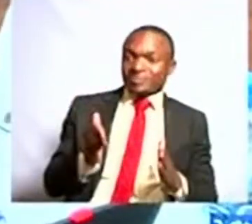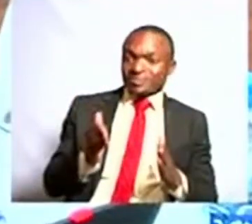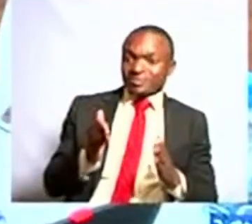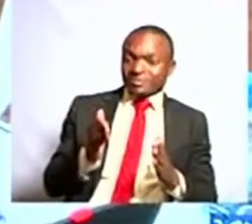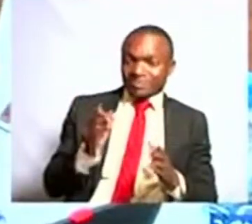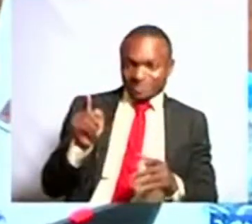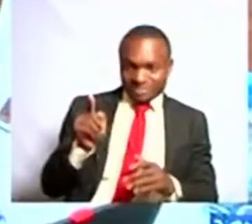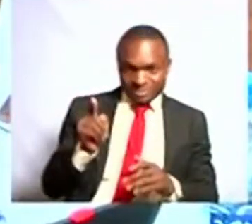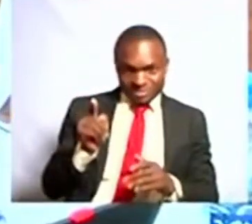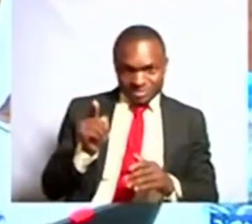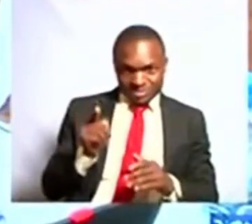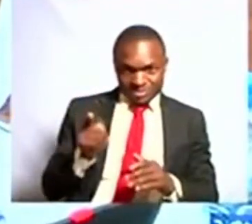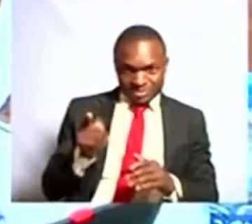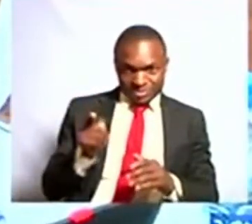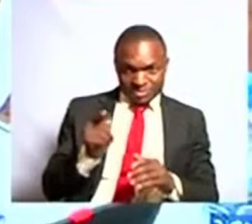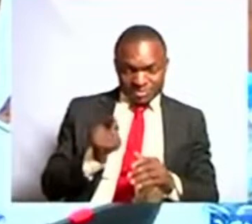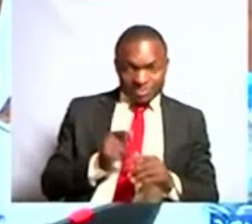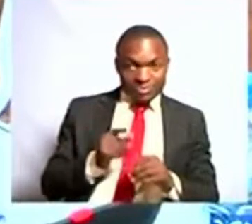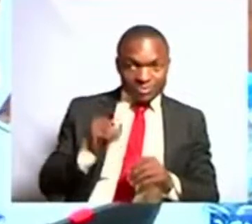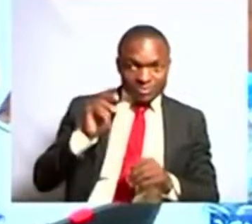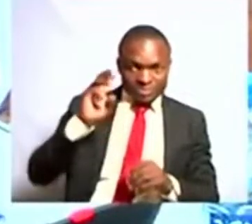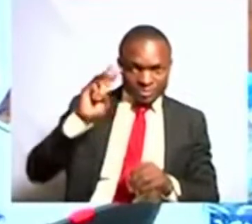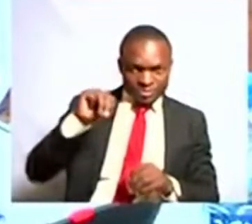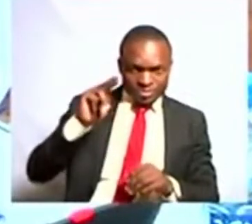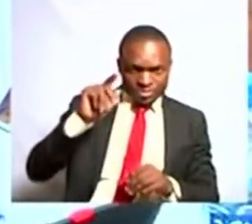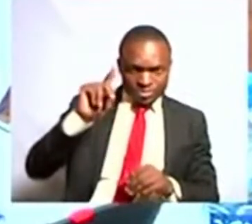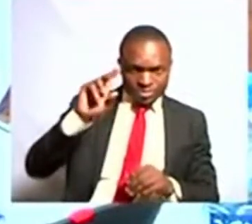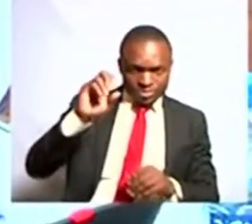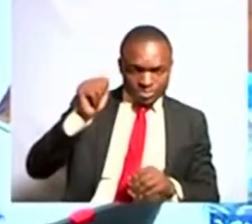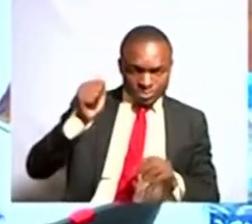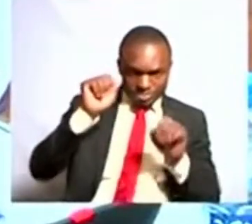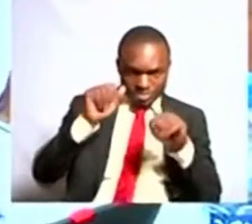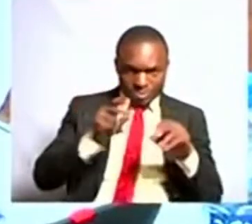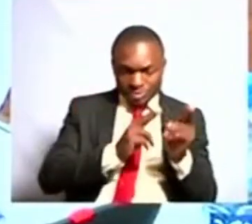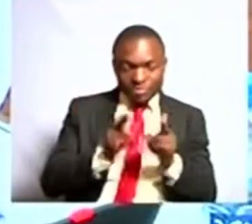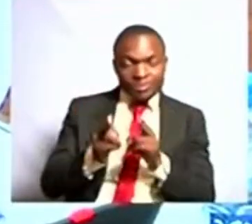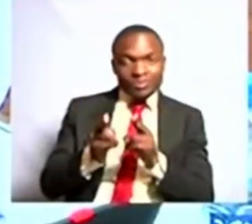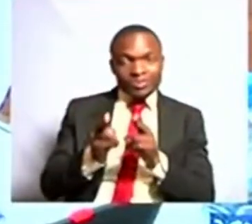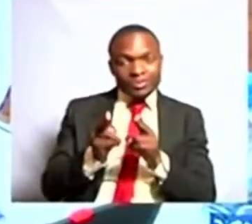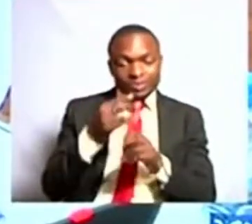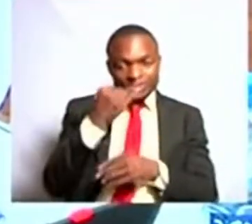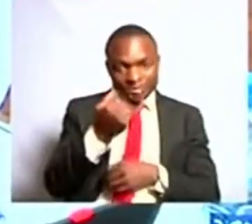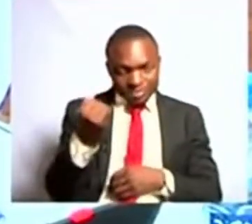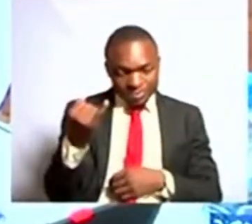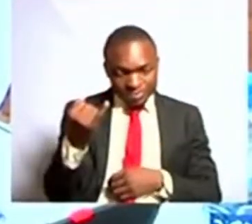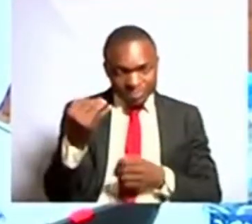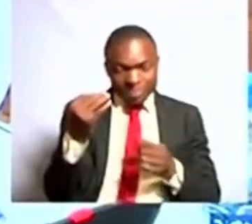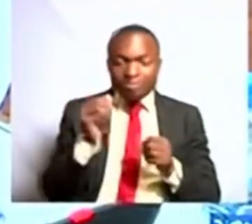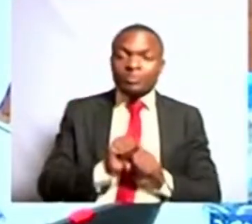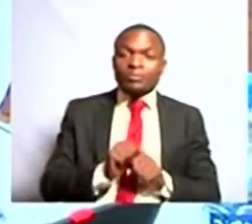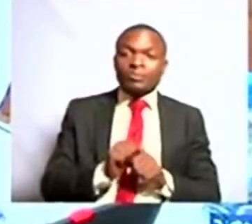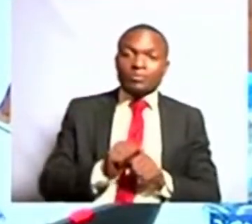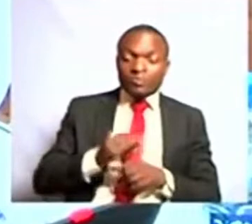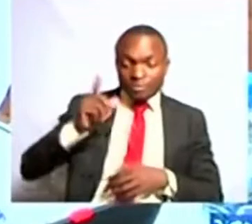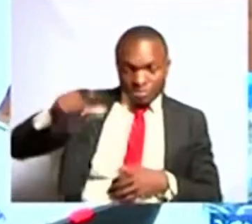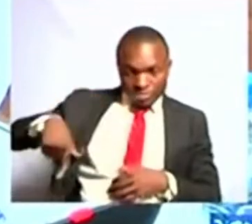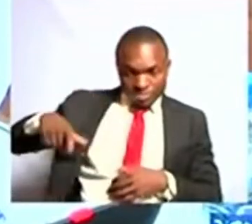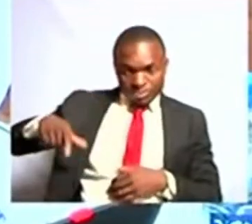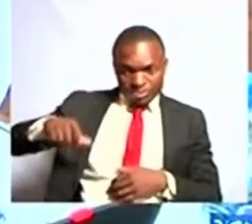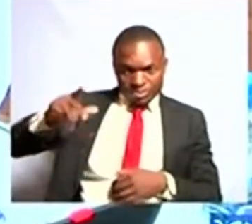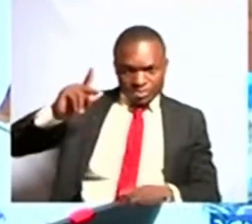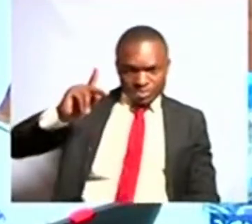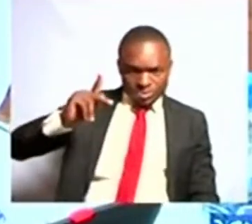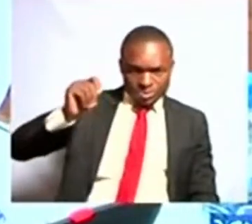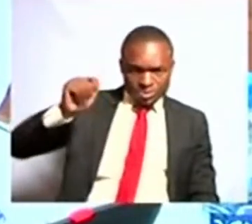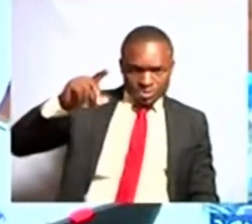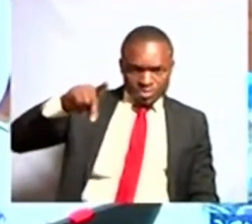Just like as a rider on Honorable Mkosa's question, I think you can also respond on the issues to do with the delays on the Kapisha